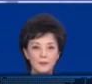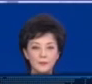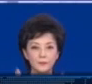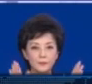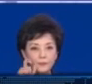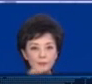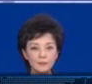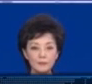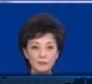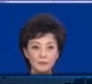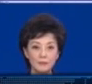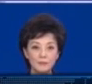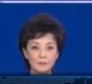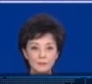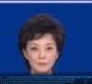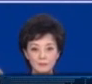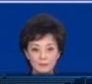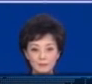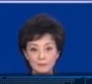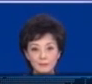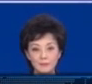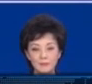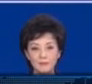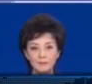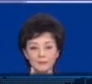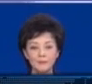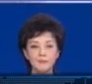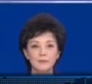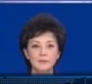as of March the 5th.